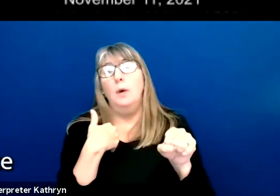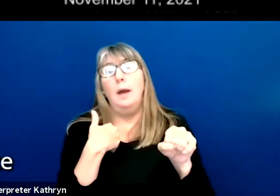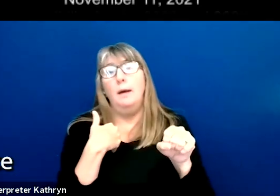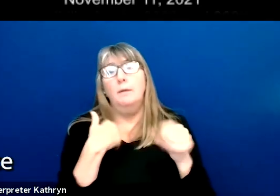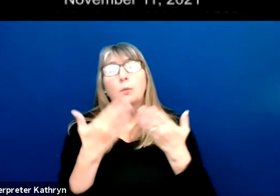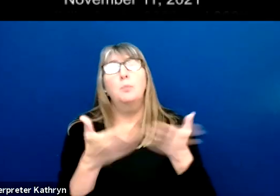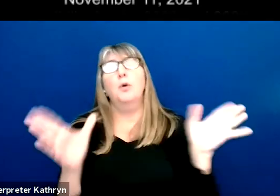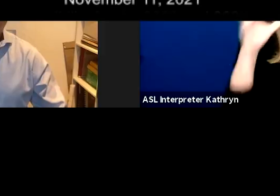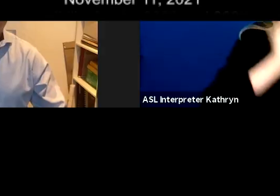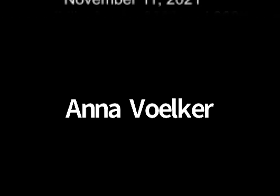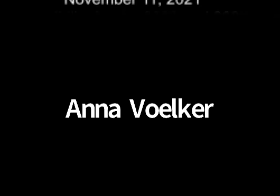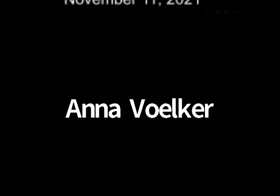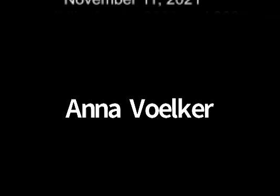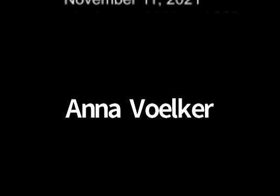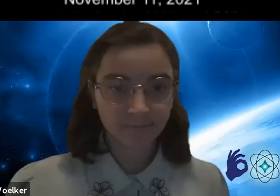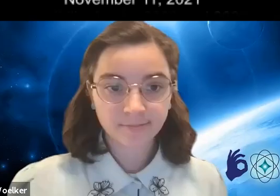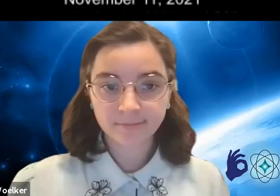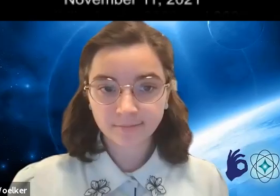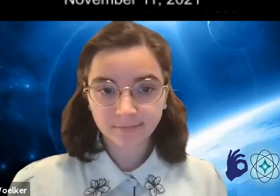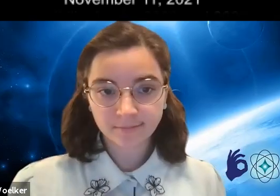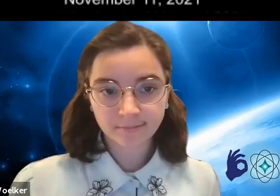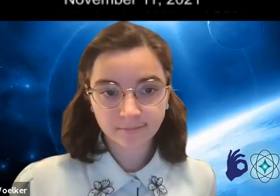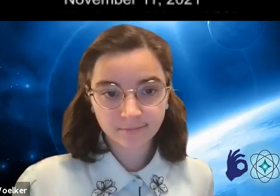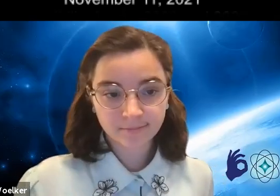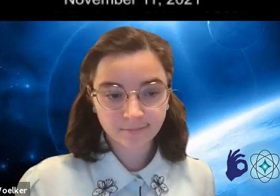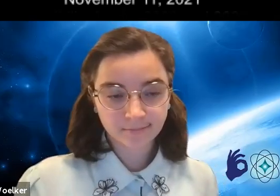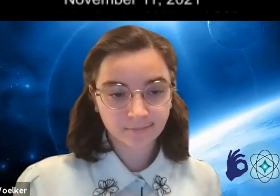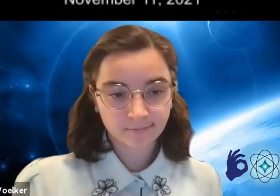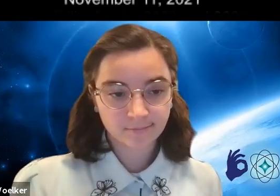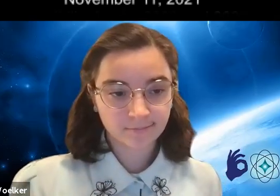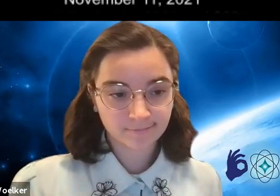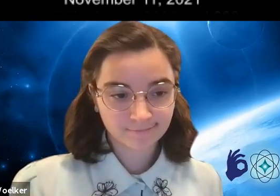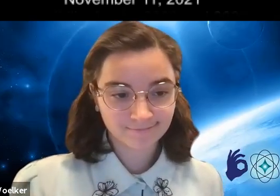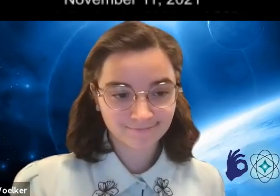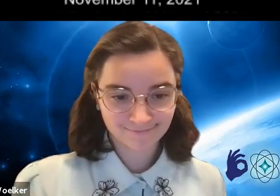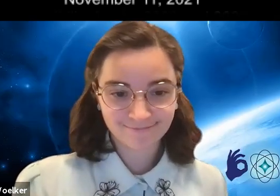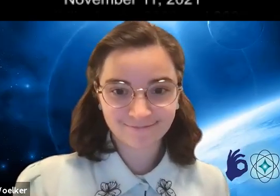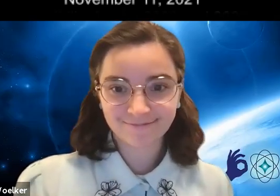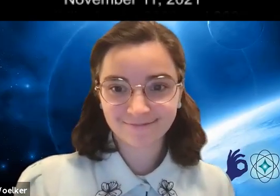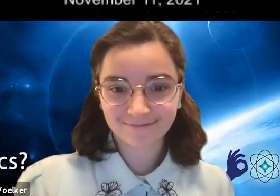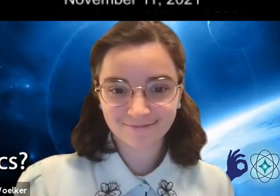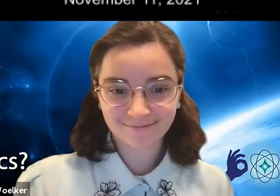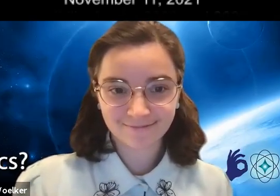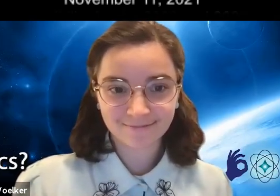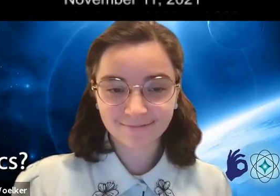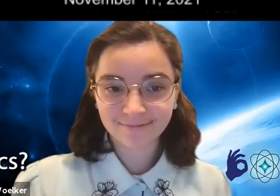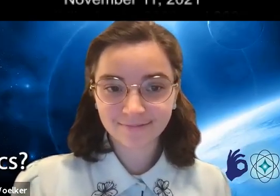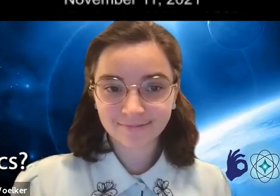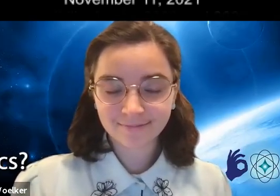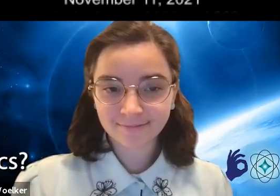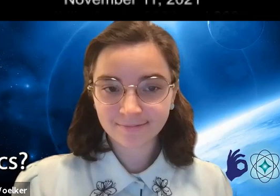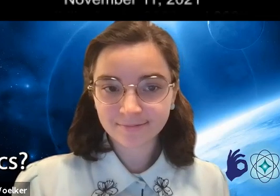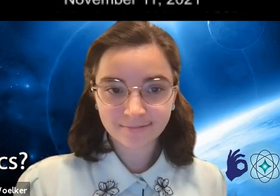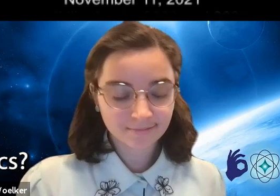broad experience in order to think about how to design tools for everyone. What was the first device you mentioned